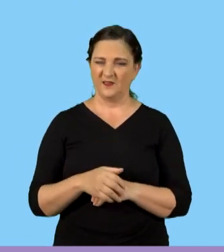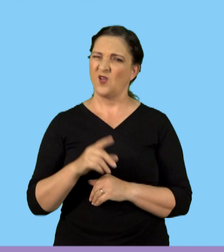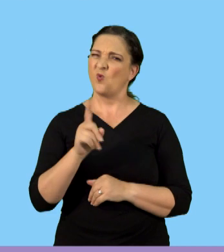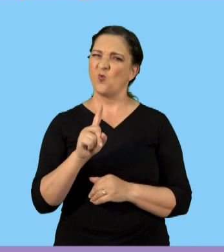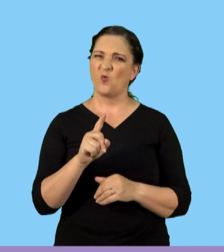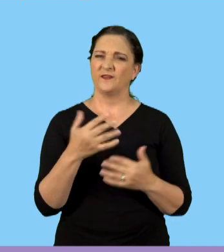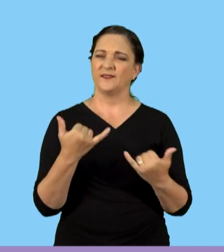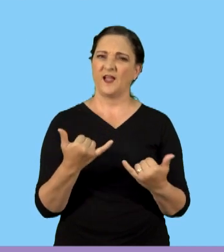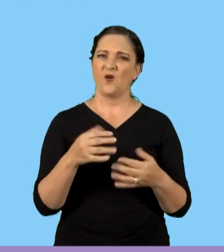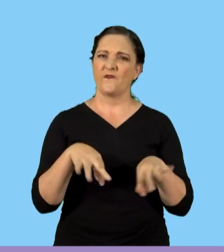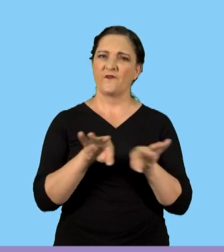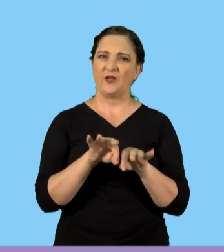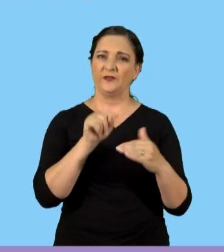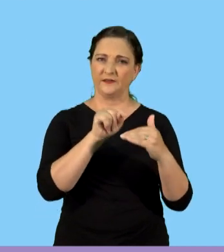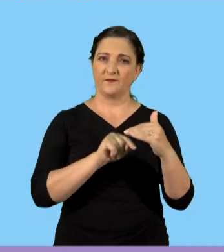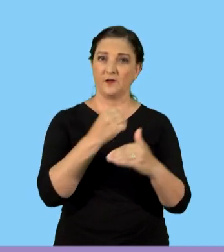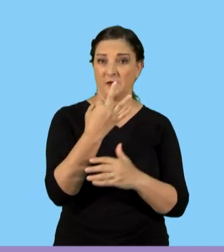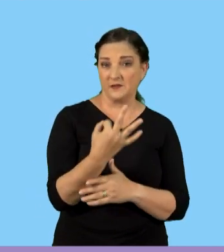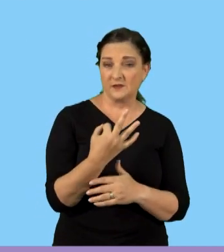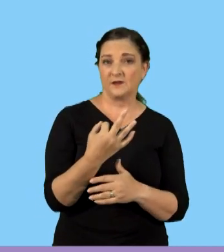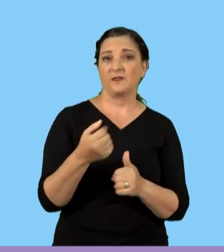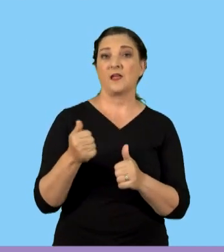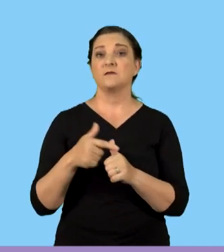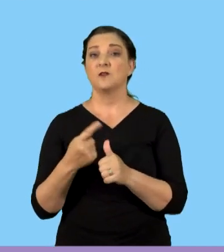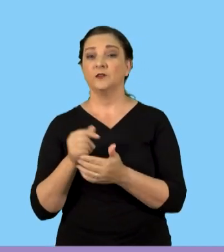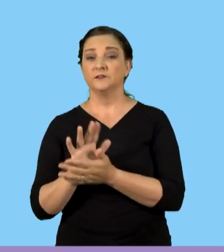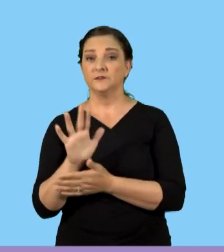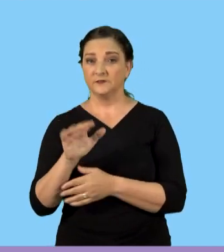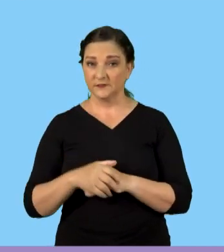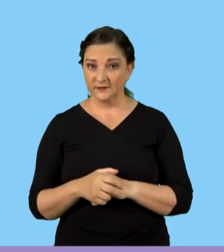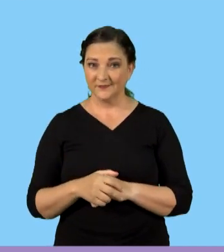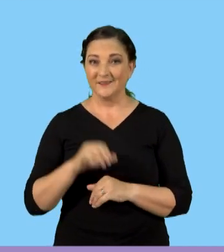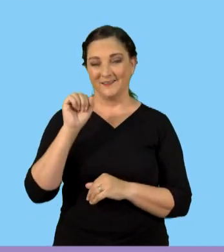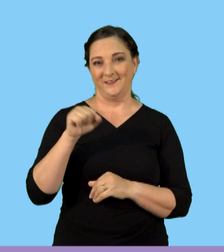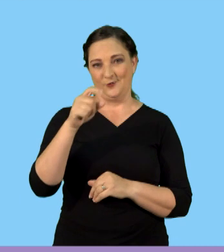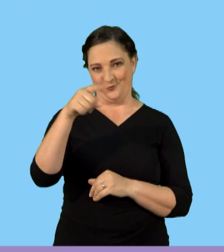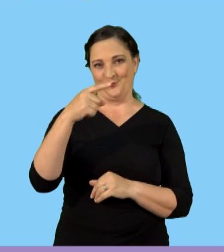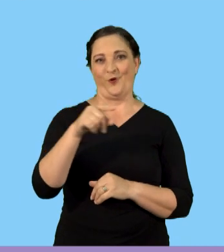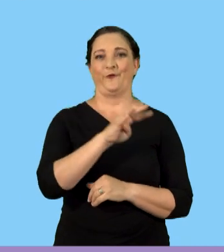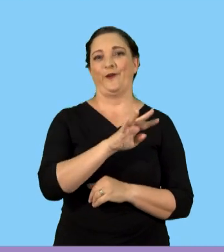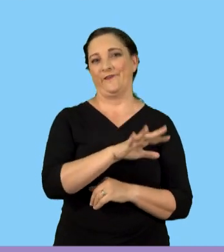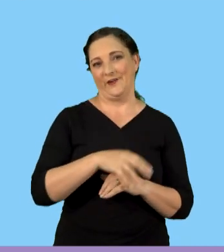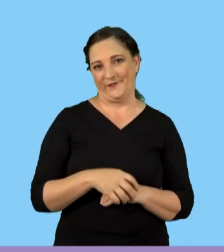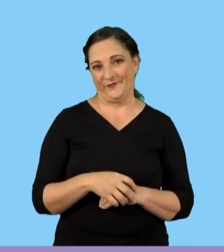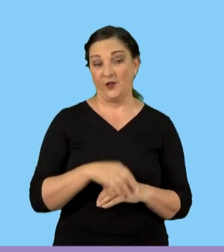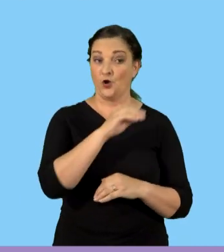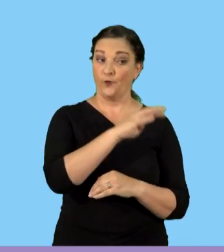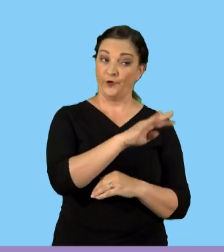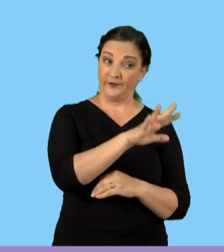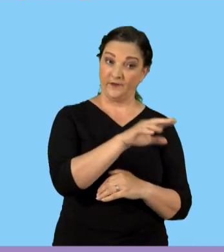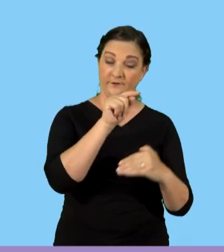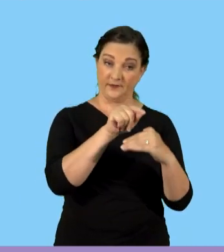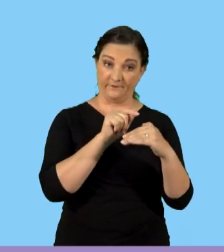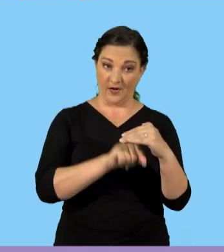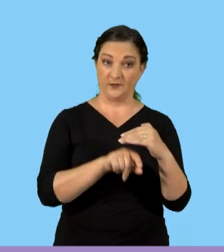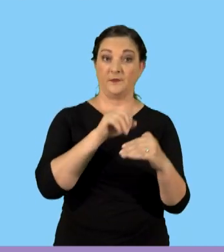by 3 for the answer to be 15? Yes, it is 45. Now 45 divided by 3